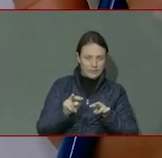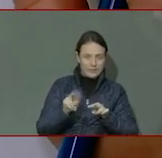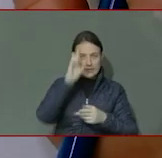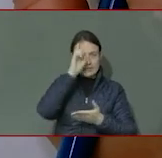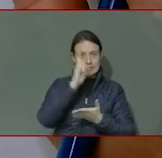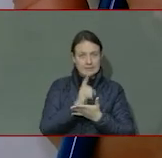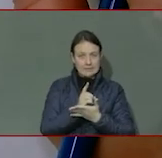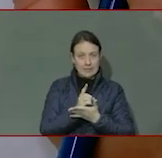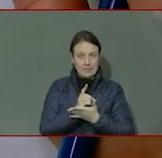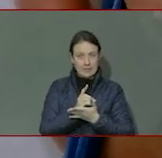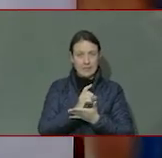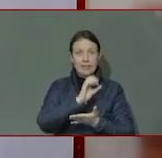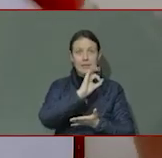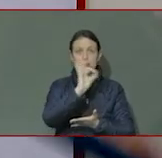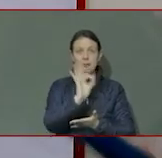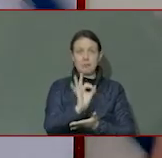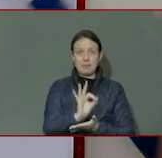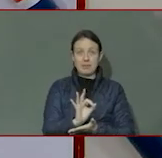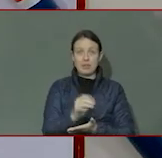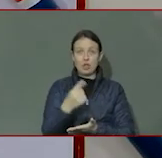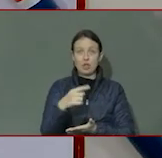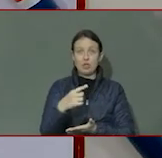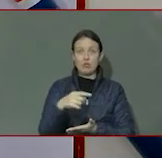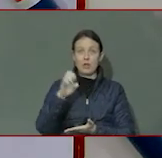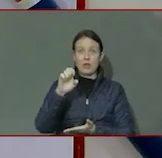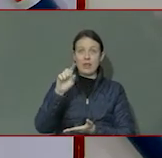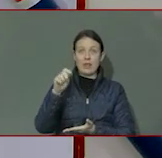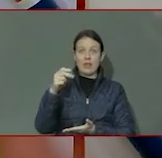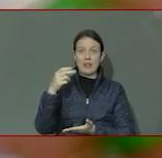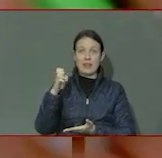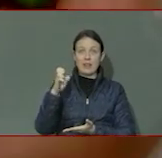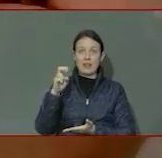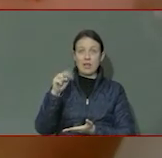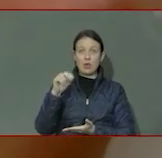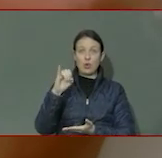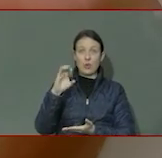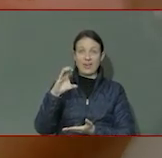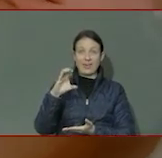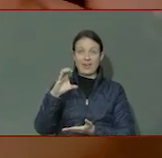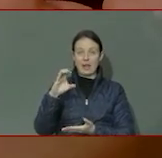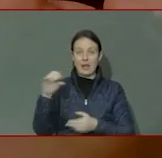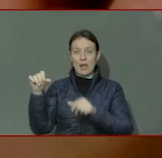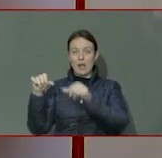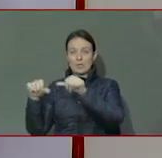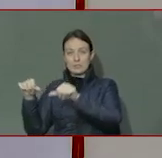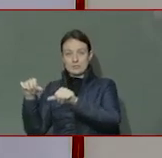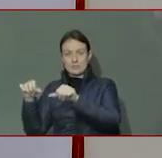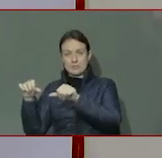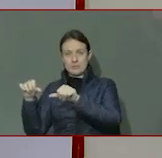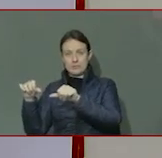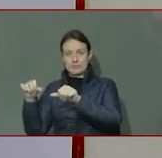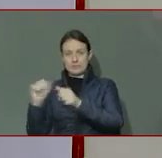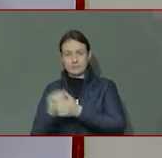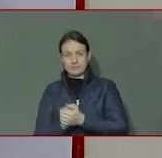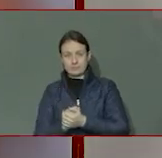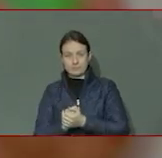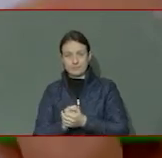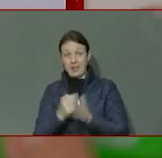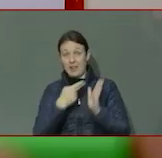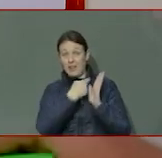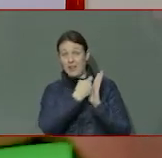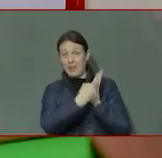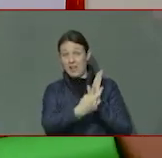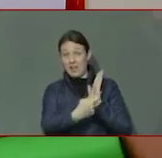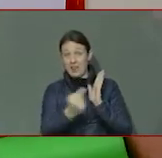percentage of ethanoic acid. So they want to determine the percentage of ethanoic